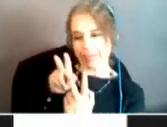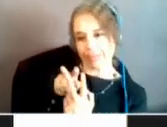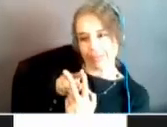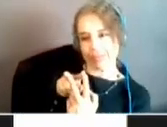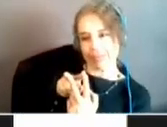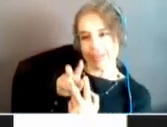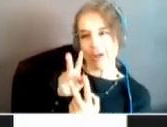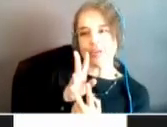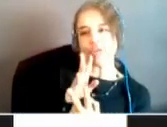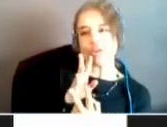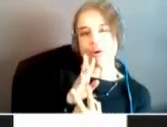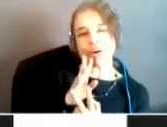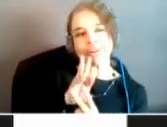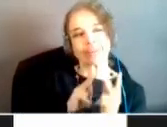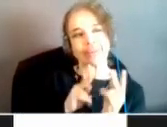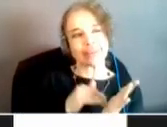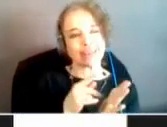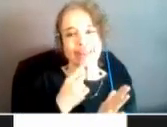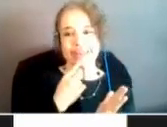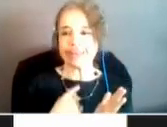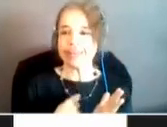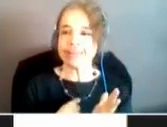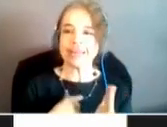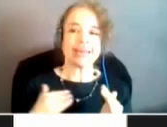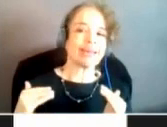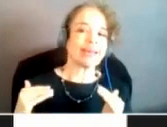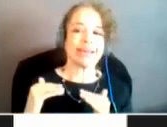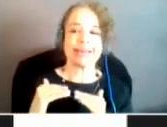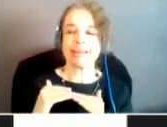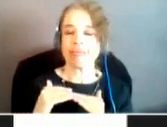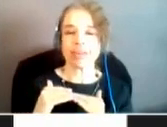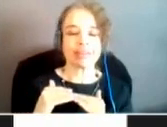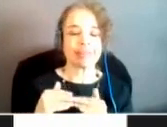I talk to people often who will say, even in a,